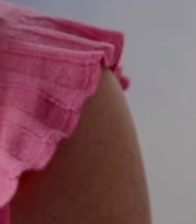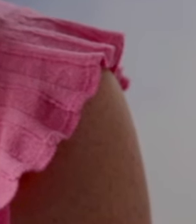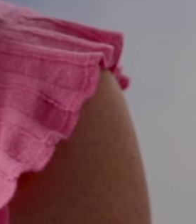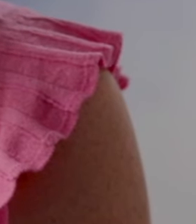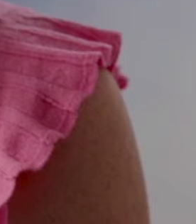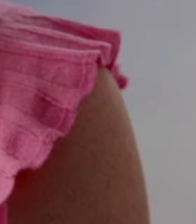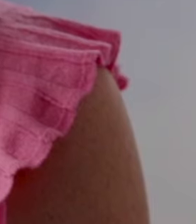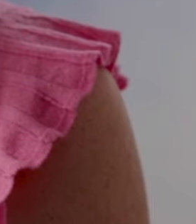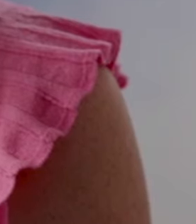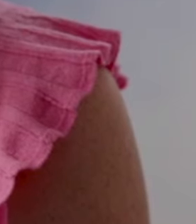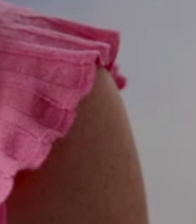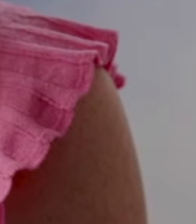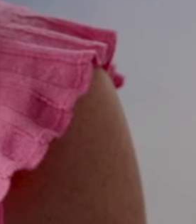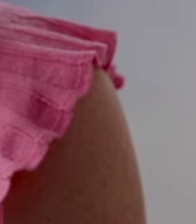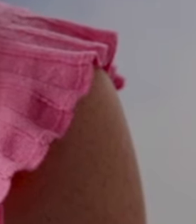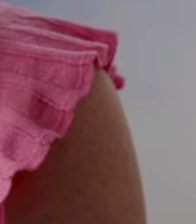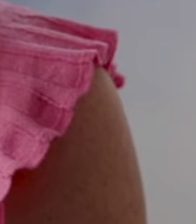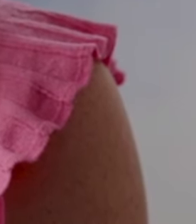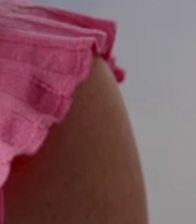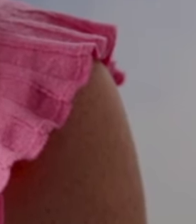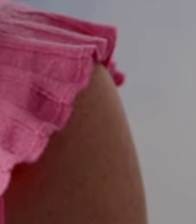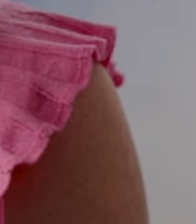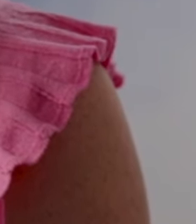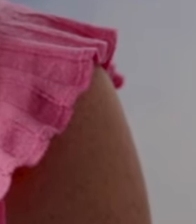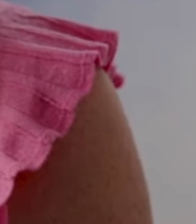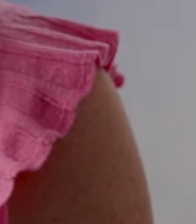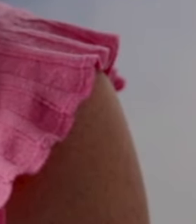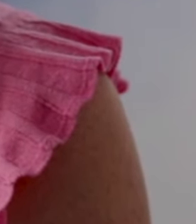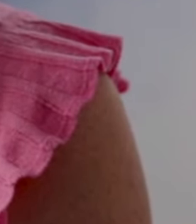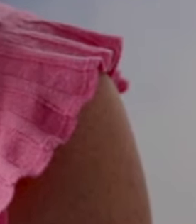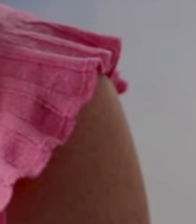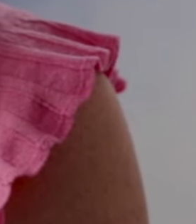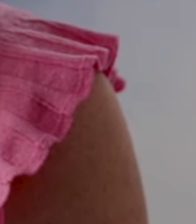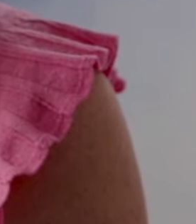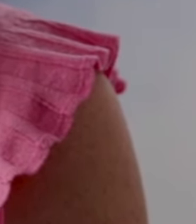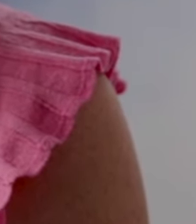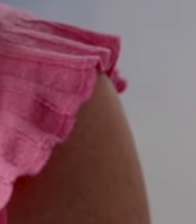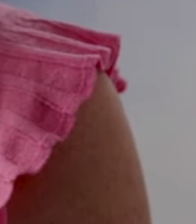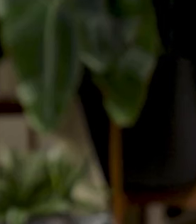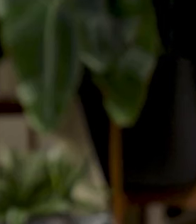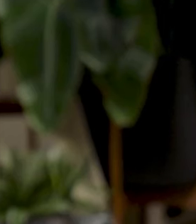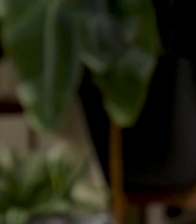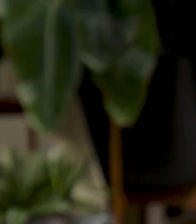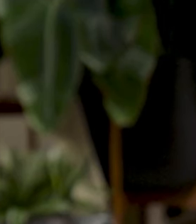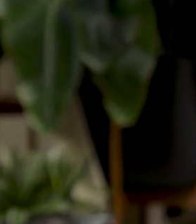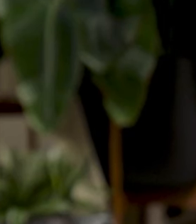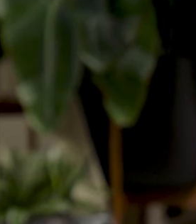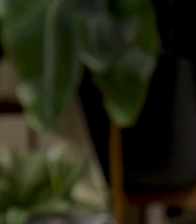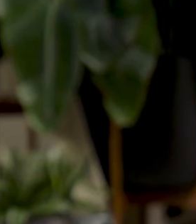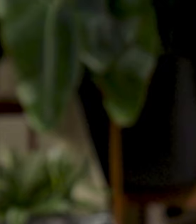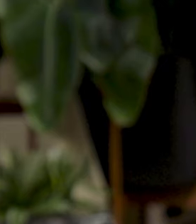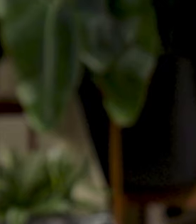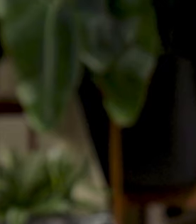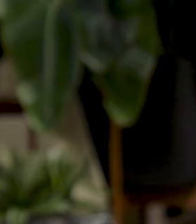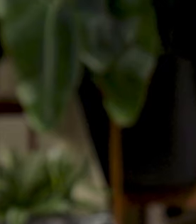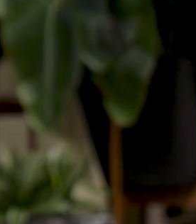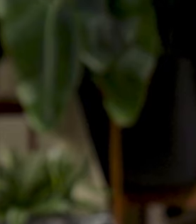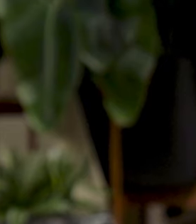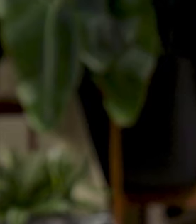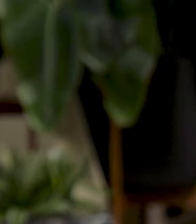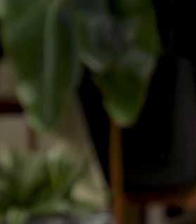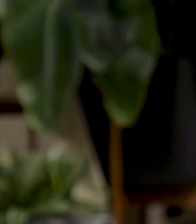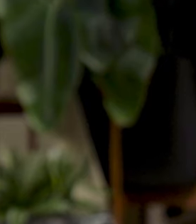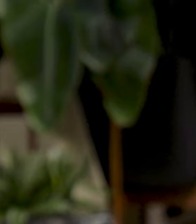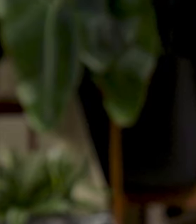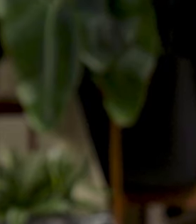I think if employers can focus on paring down job descriptions to really what is essential to do the job,